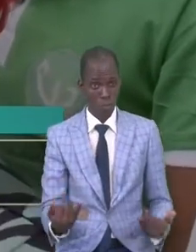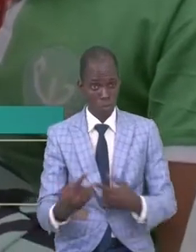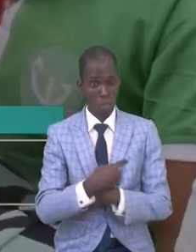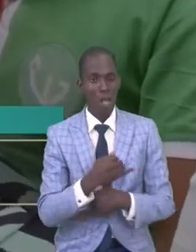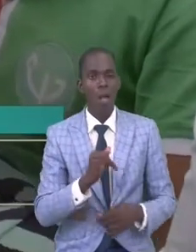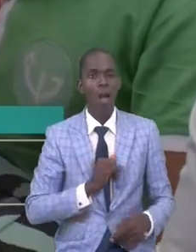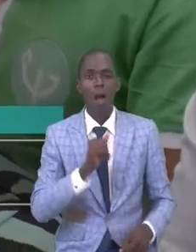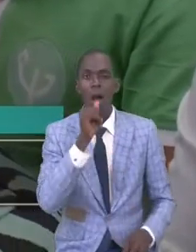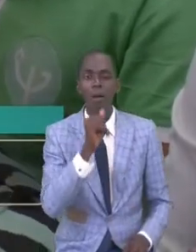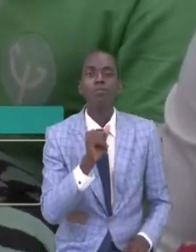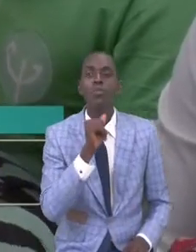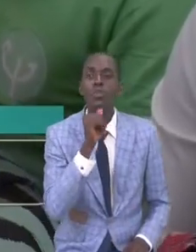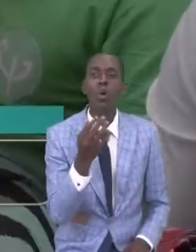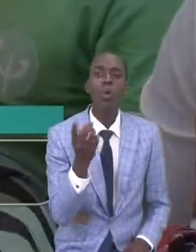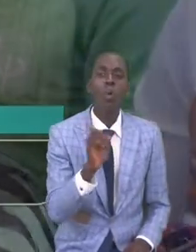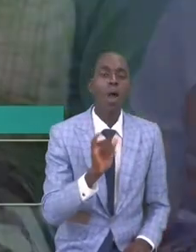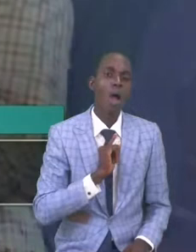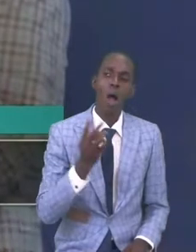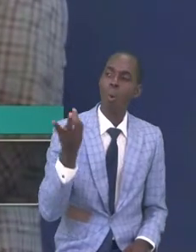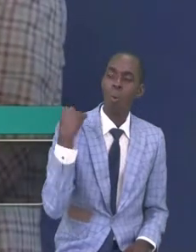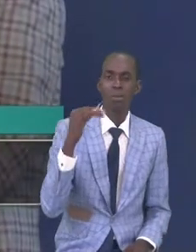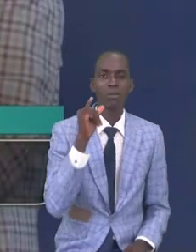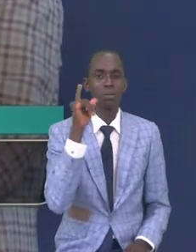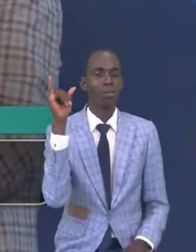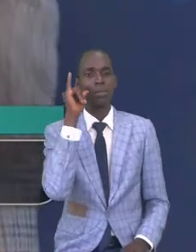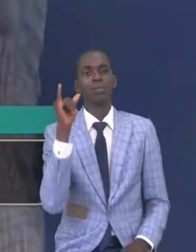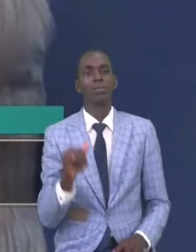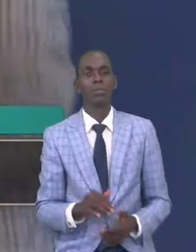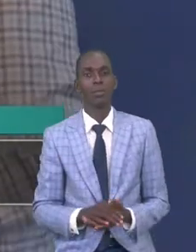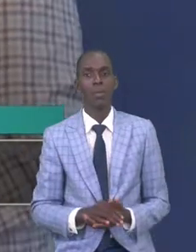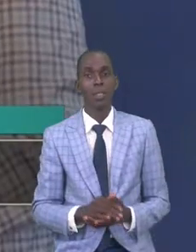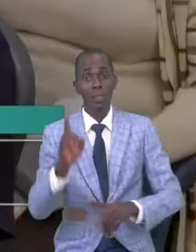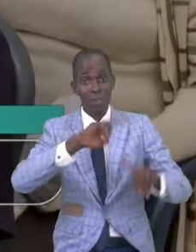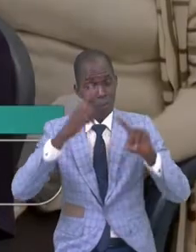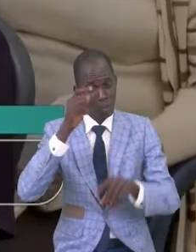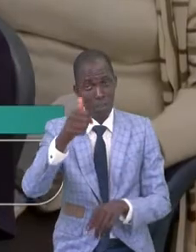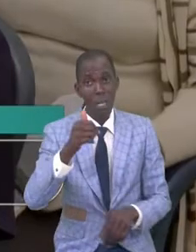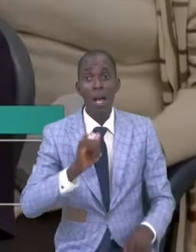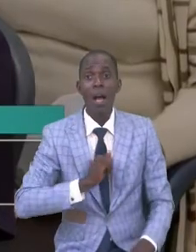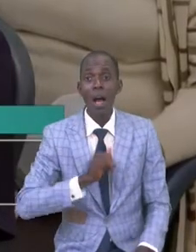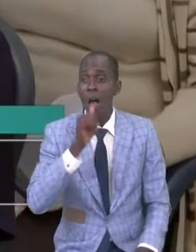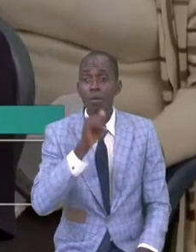not where I was yesterday. Amen. Say it for yourself.